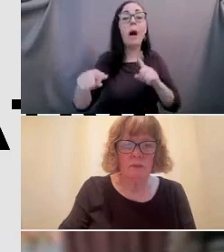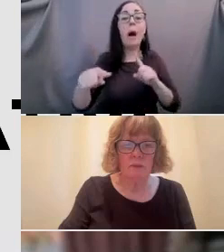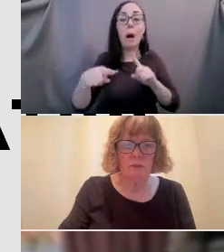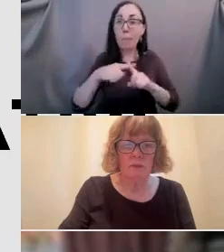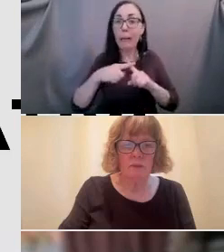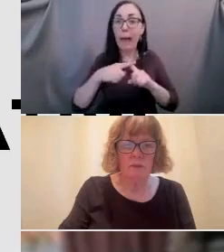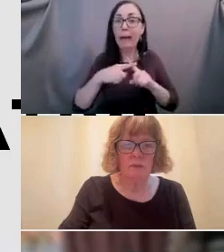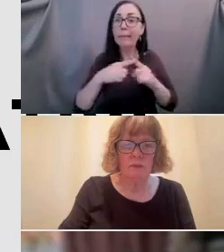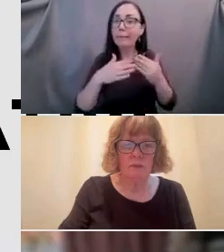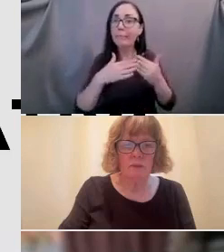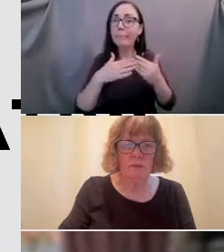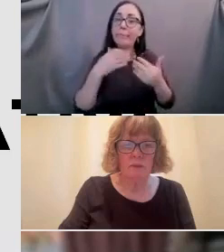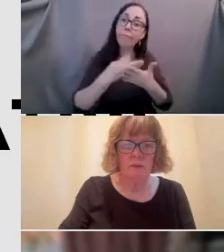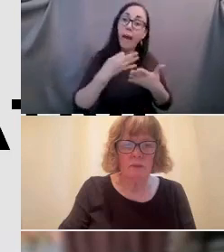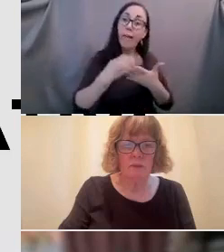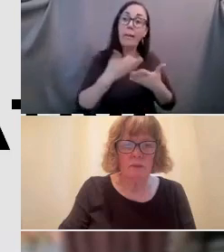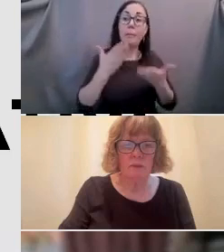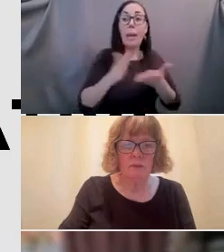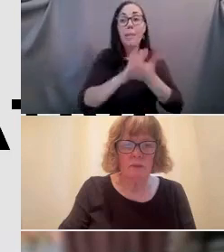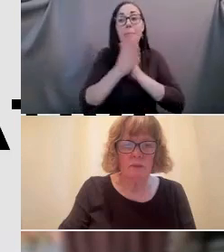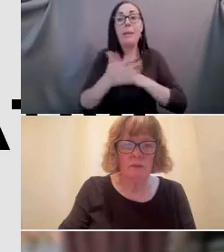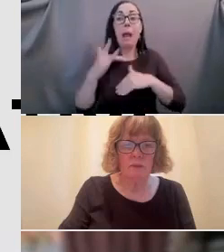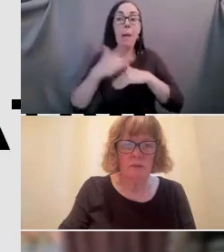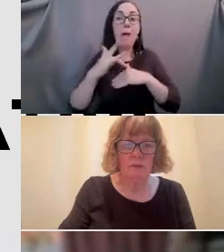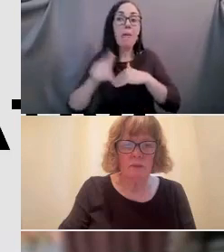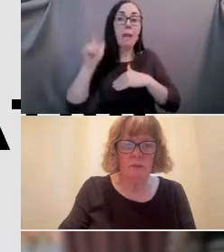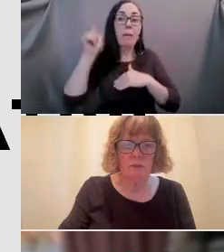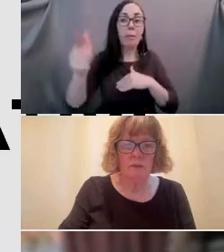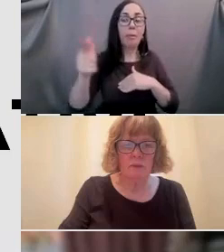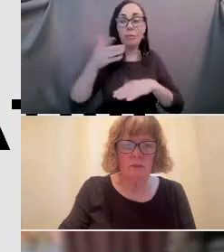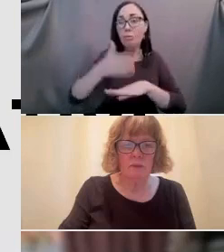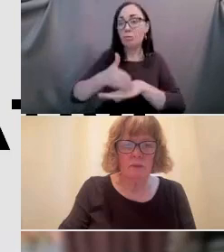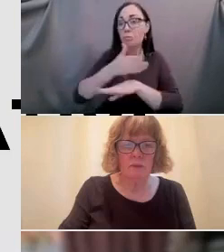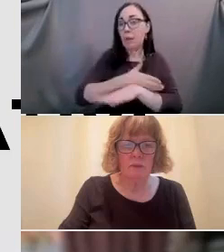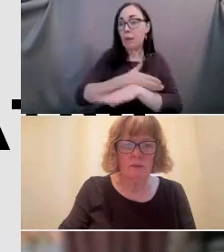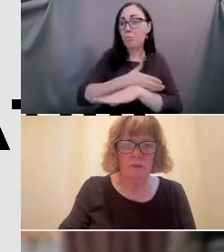processes or purchase necessary equipment.